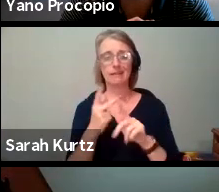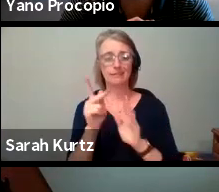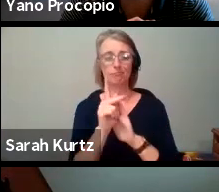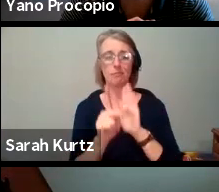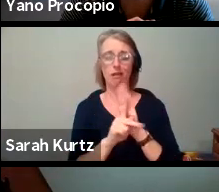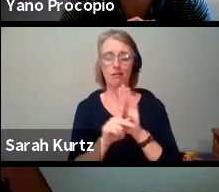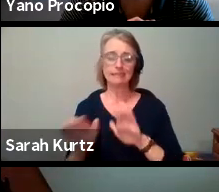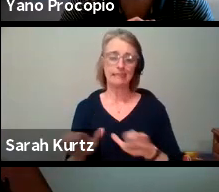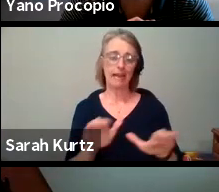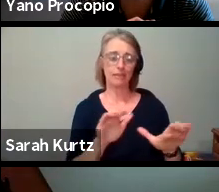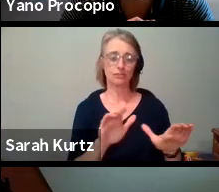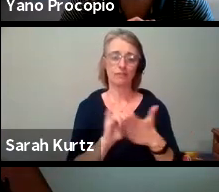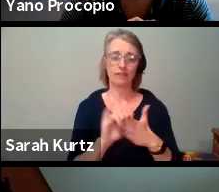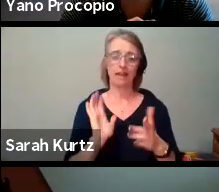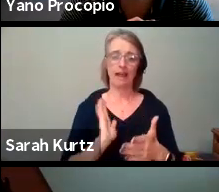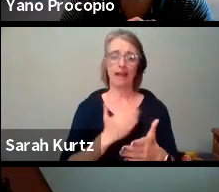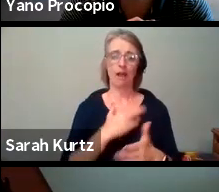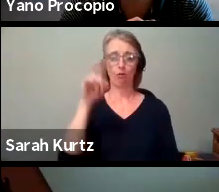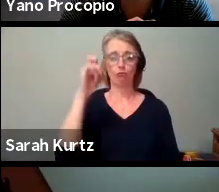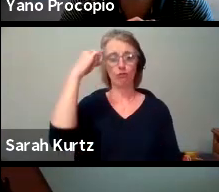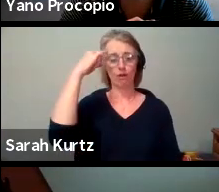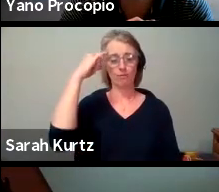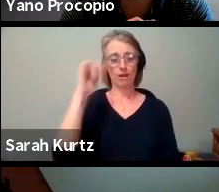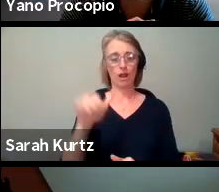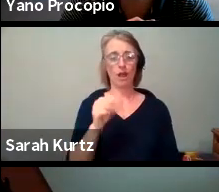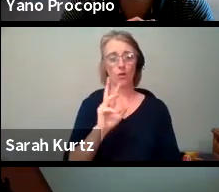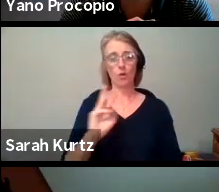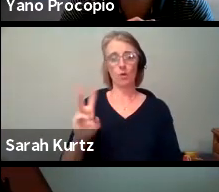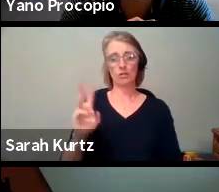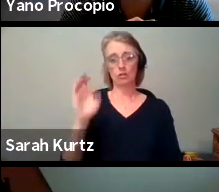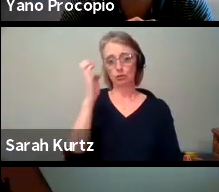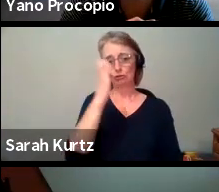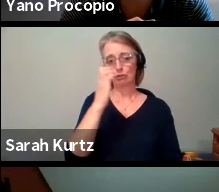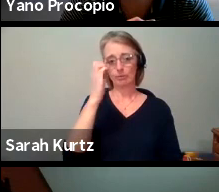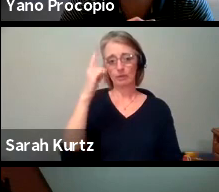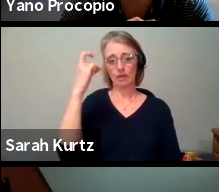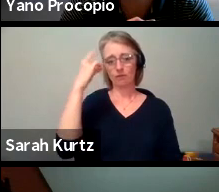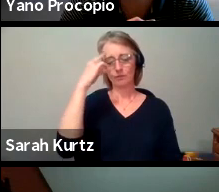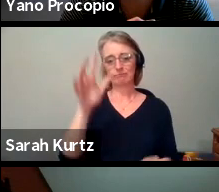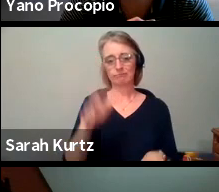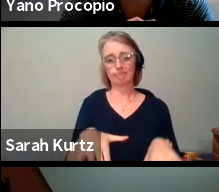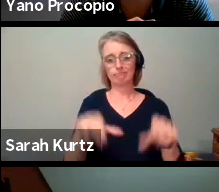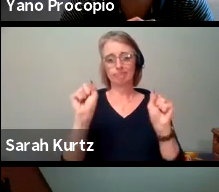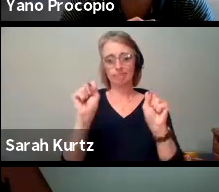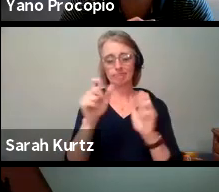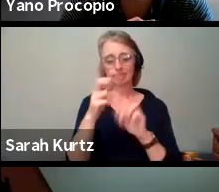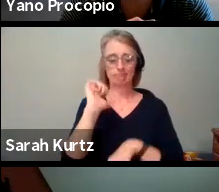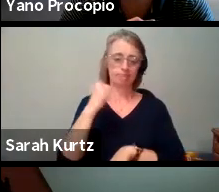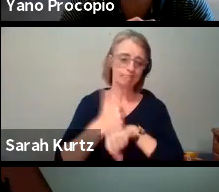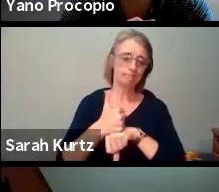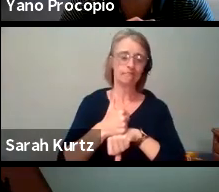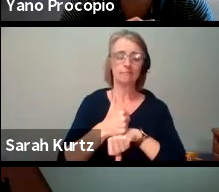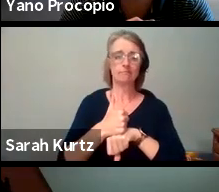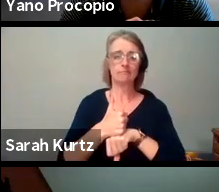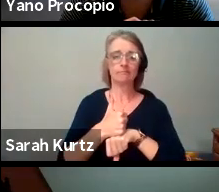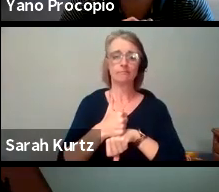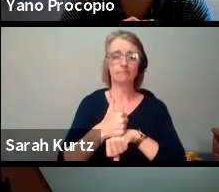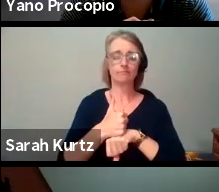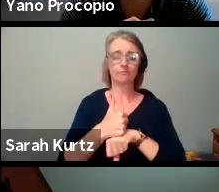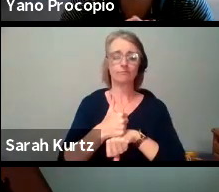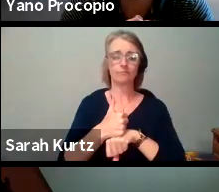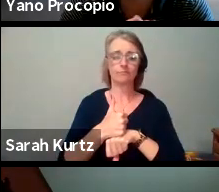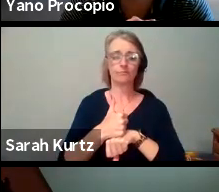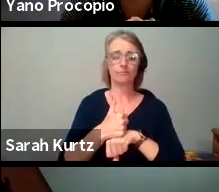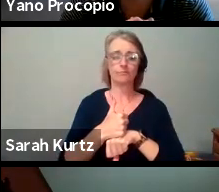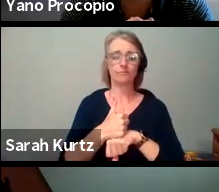and actions that our government, that other Western European governments take in order to secure the